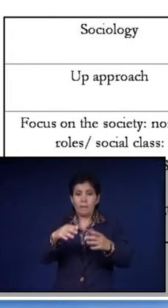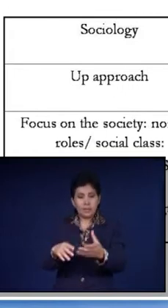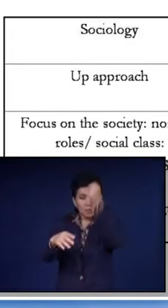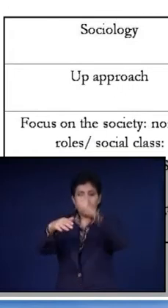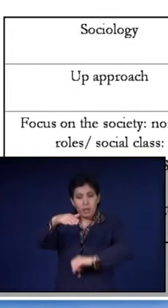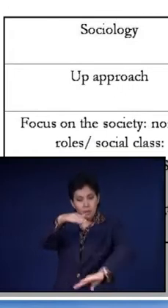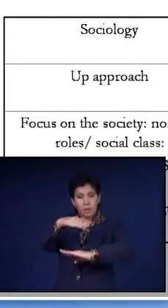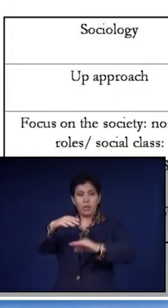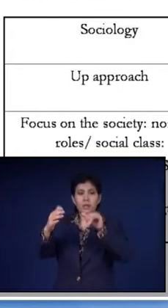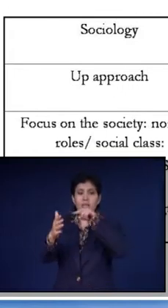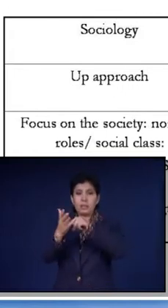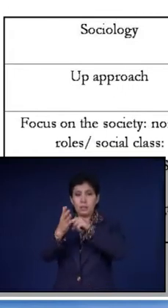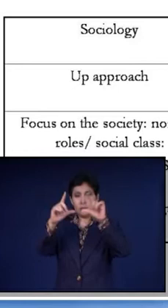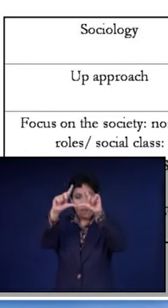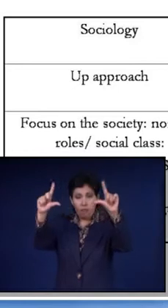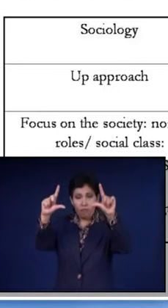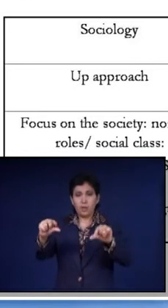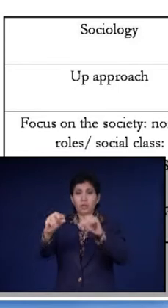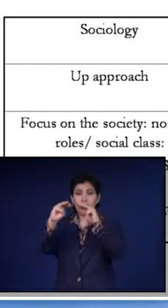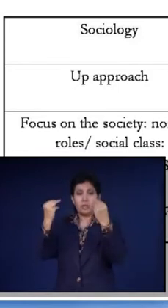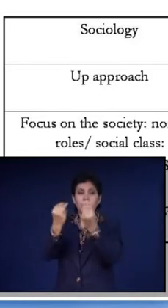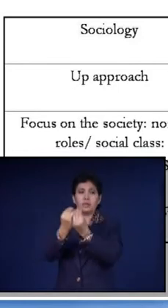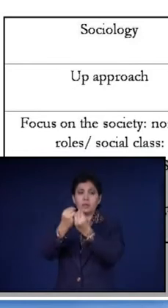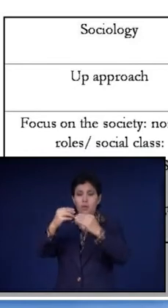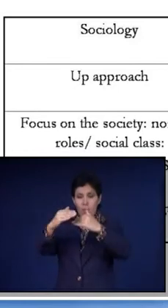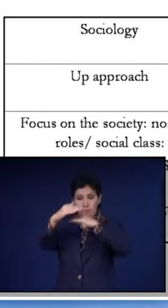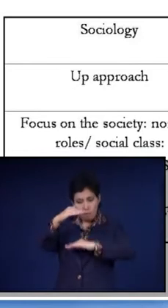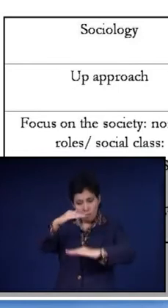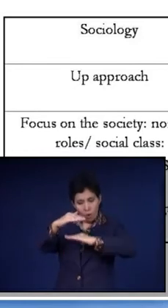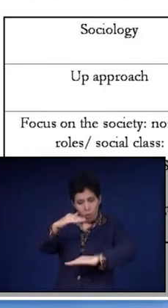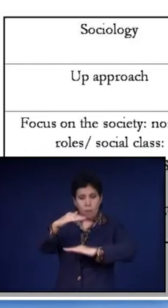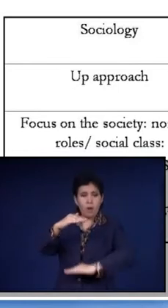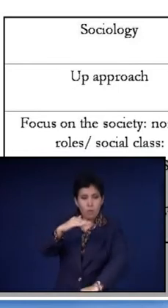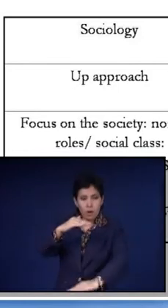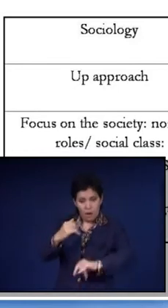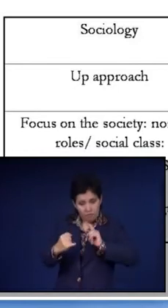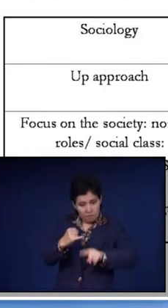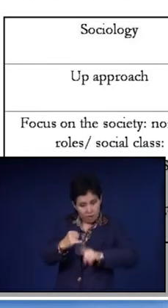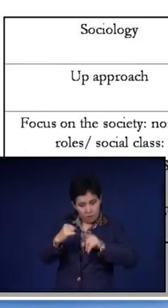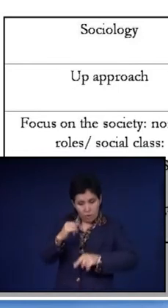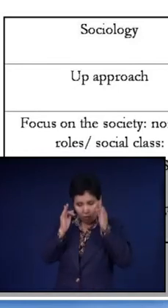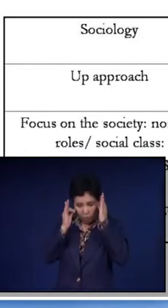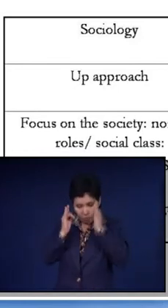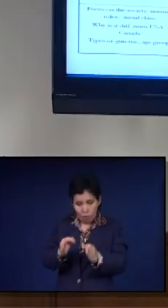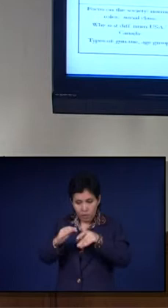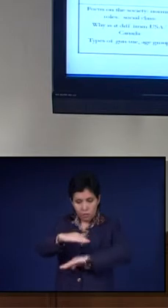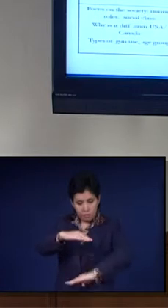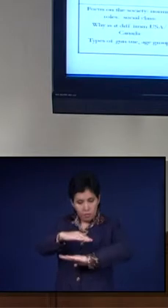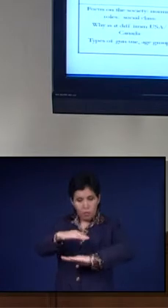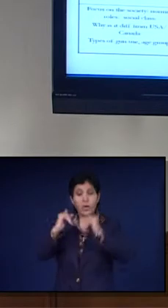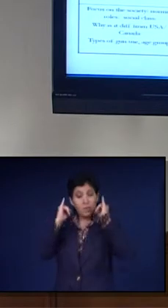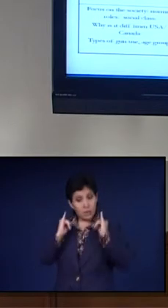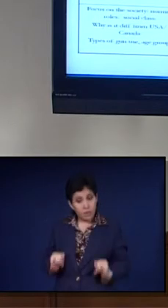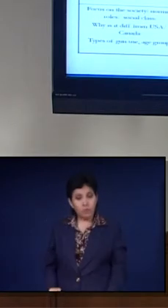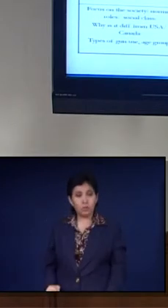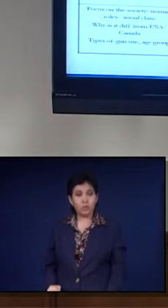the society. We go down to the groups, we go to other smaller groups, and finally, we focus on the individual.